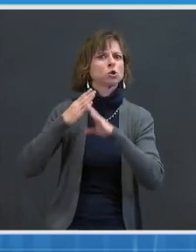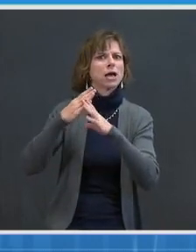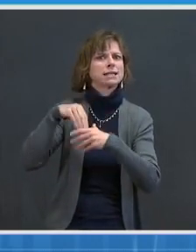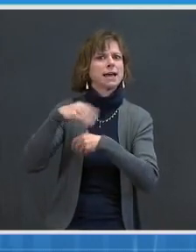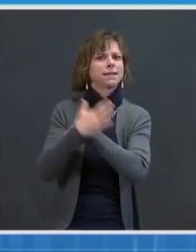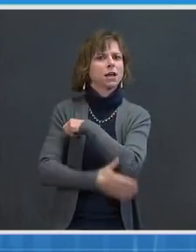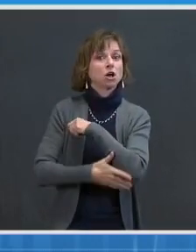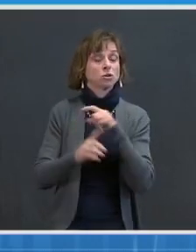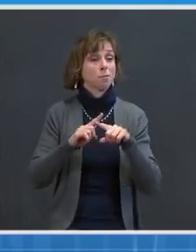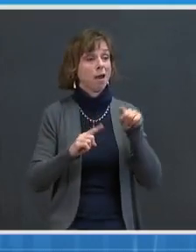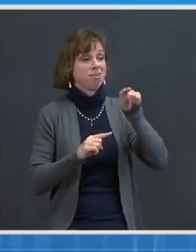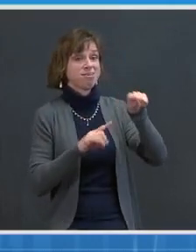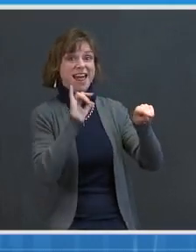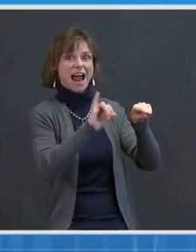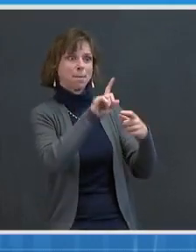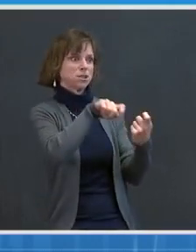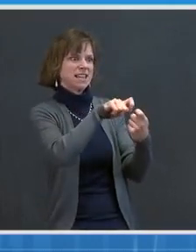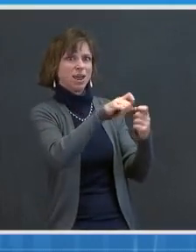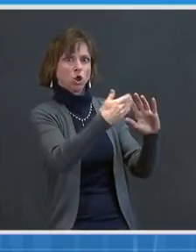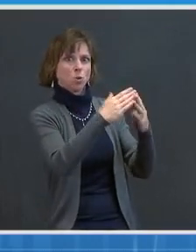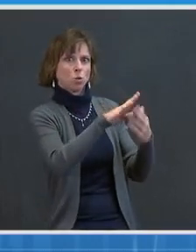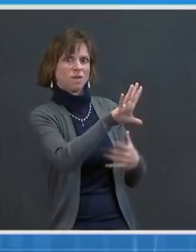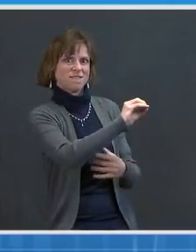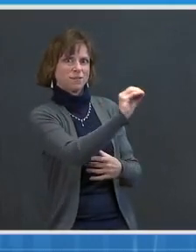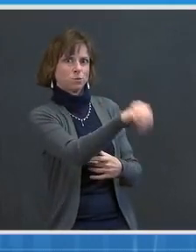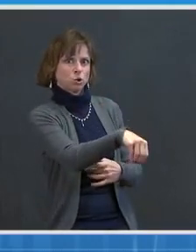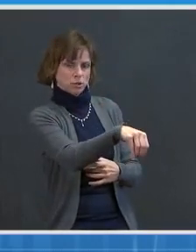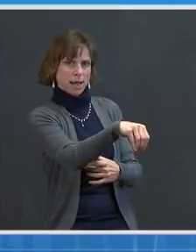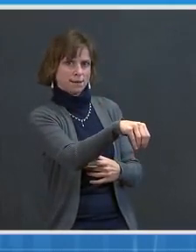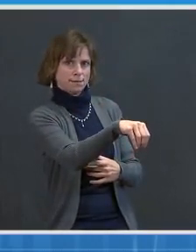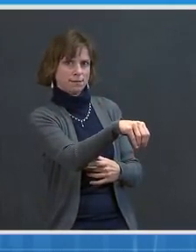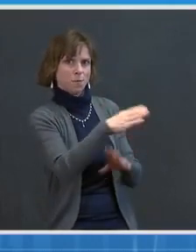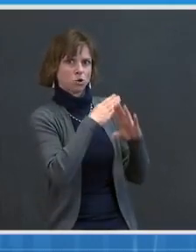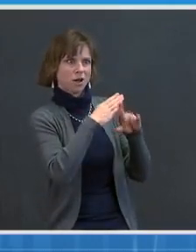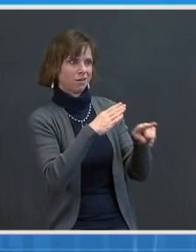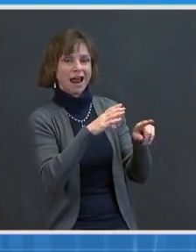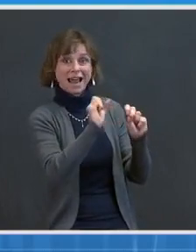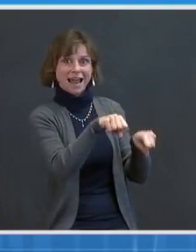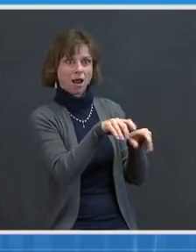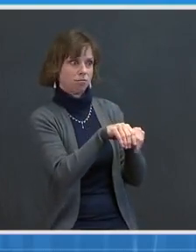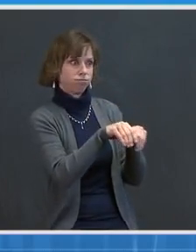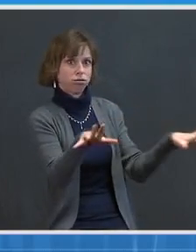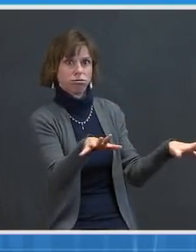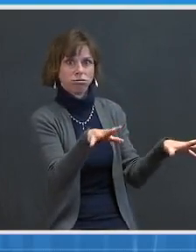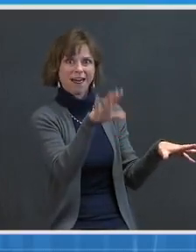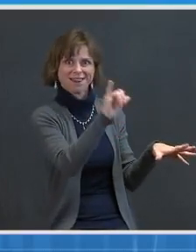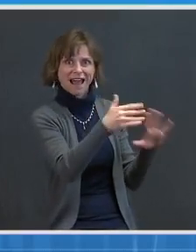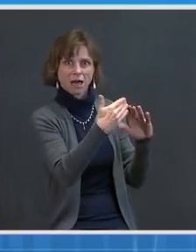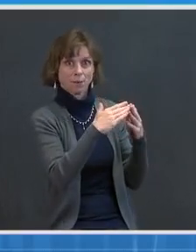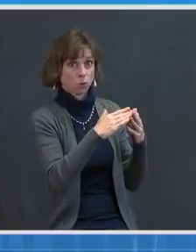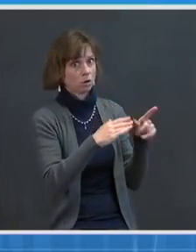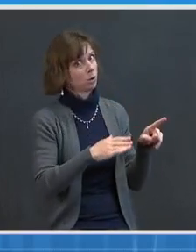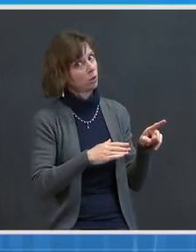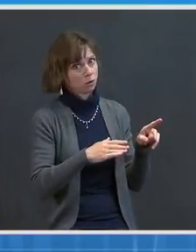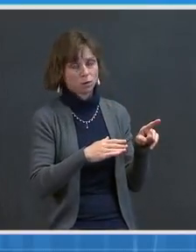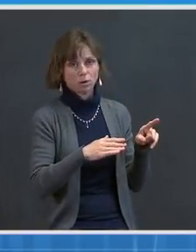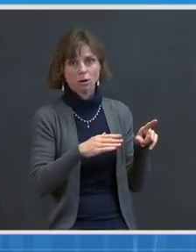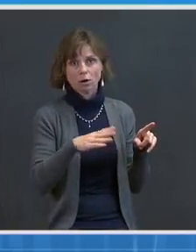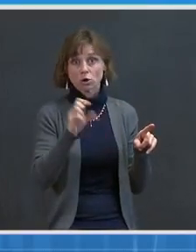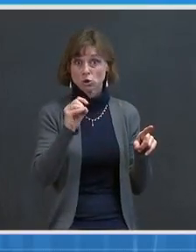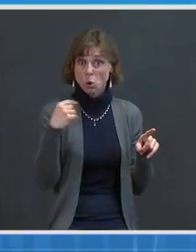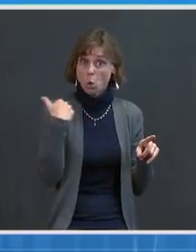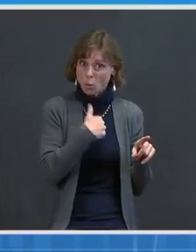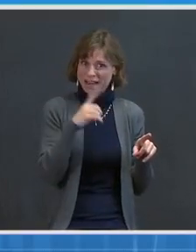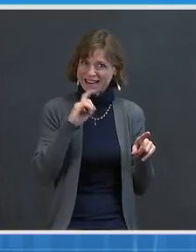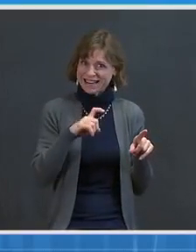that's only 50% protected, you can have outbreaks in that community. And so really we need this level of protection pervasive